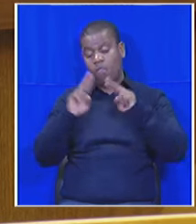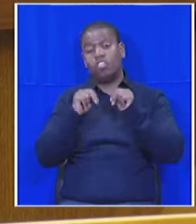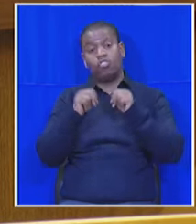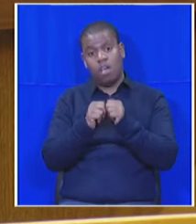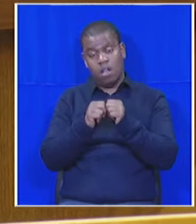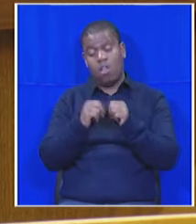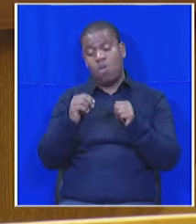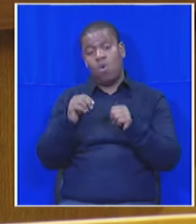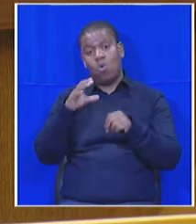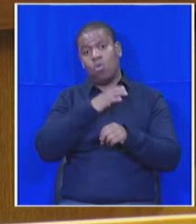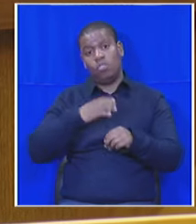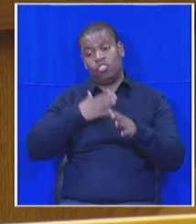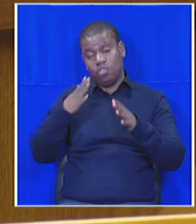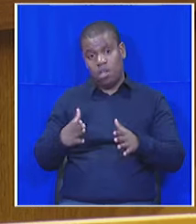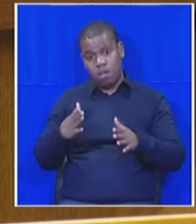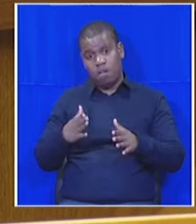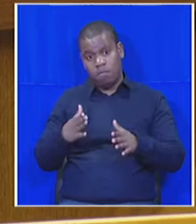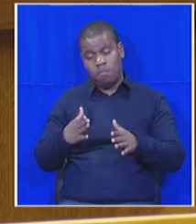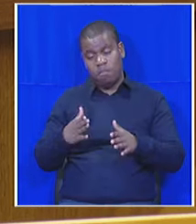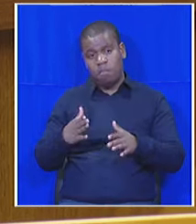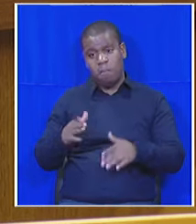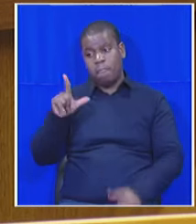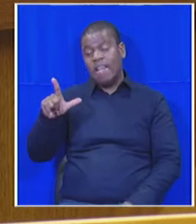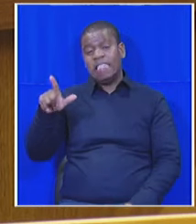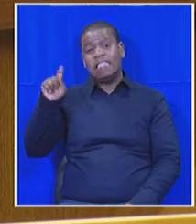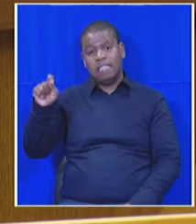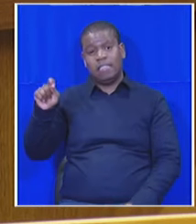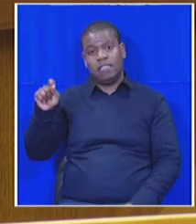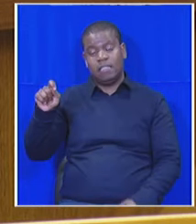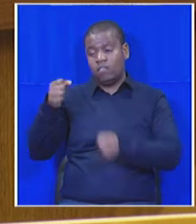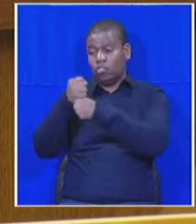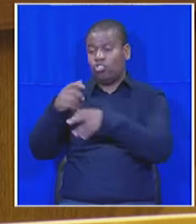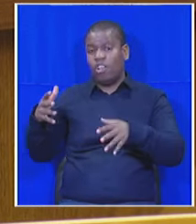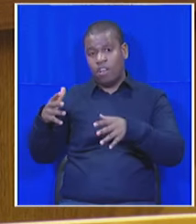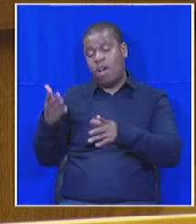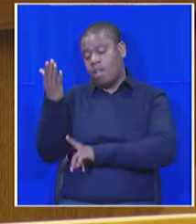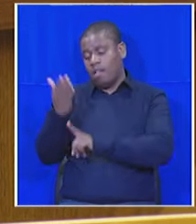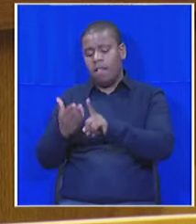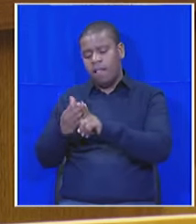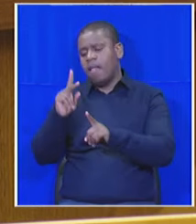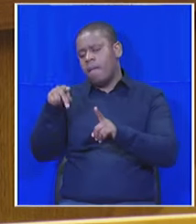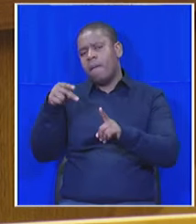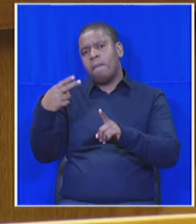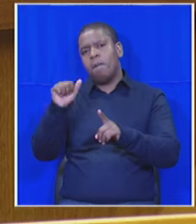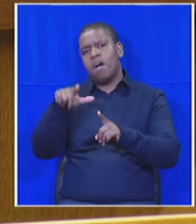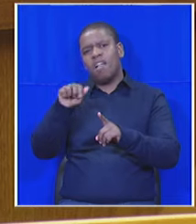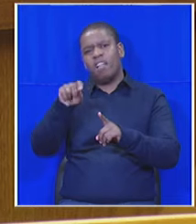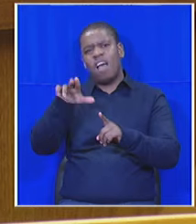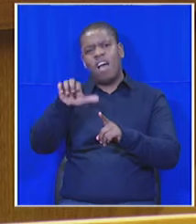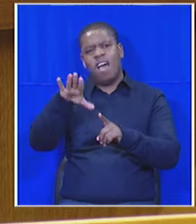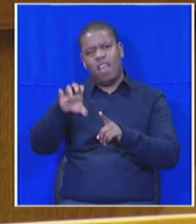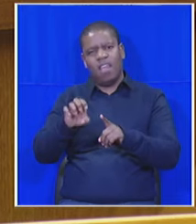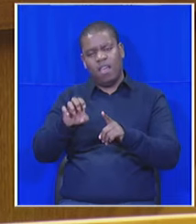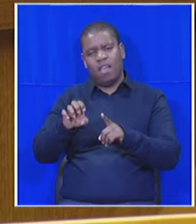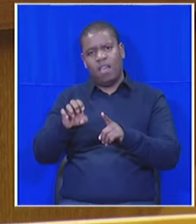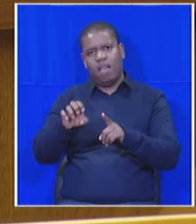Commissioner, Lieutenant General Pahlane. Order, honorable members. To the Acting National